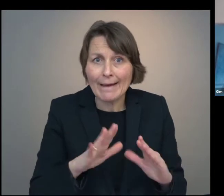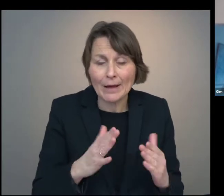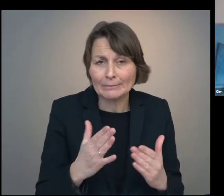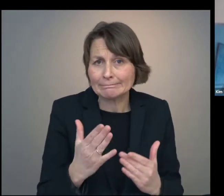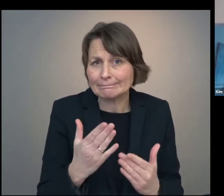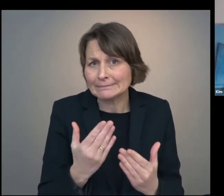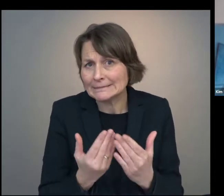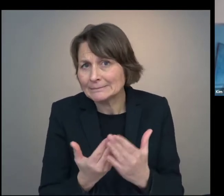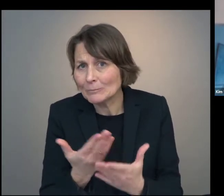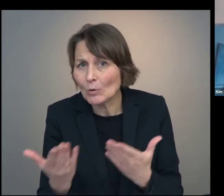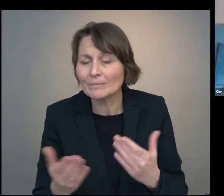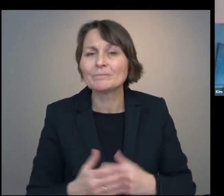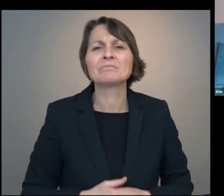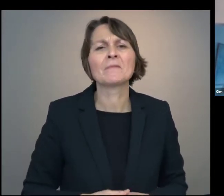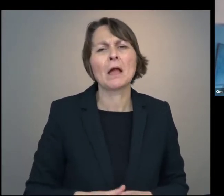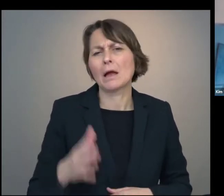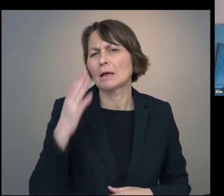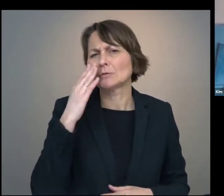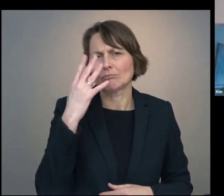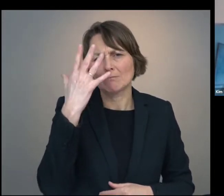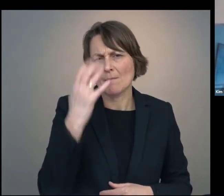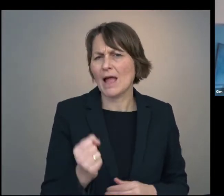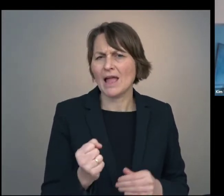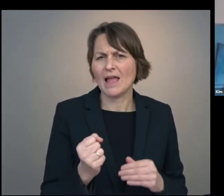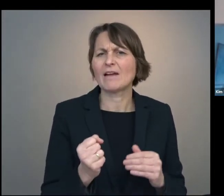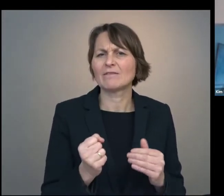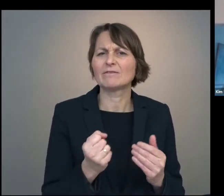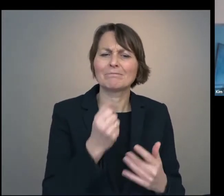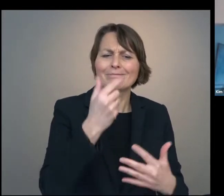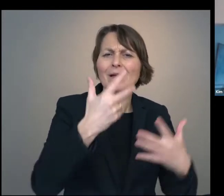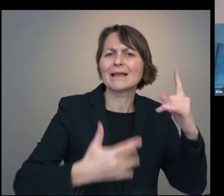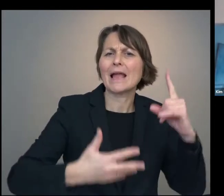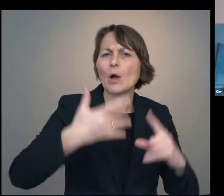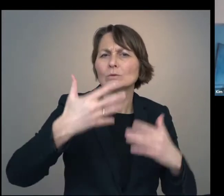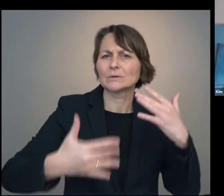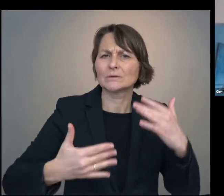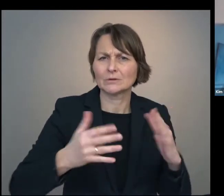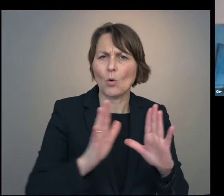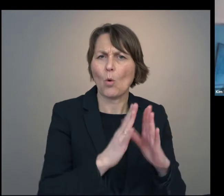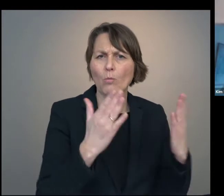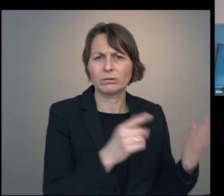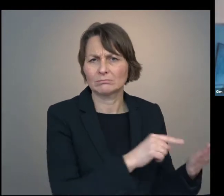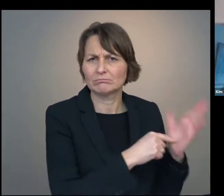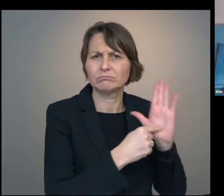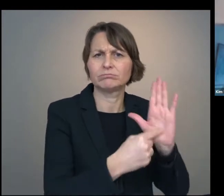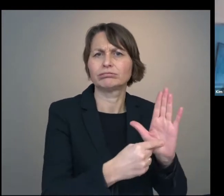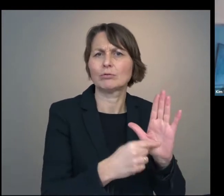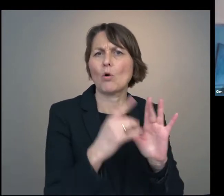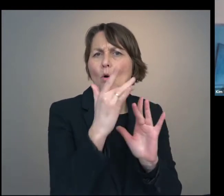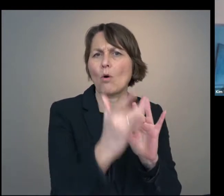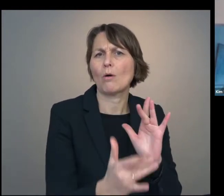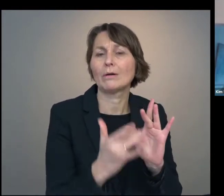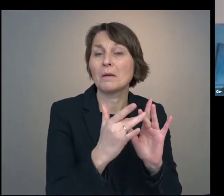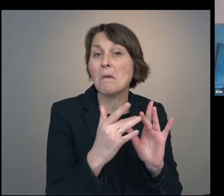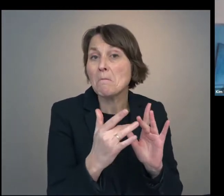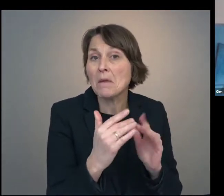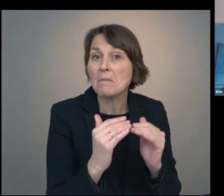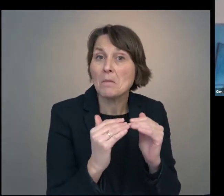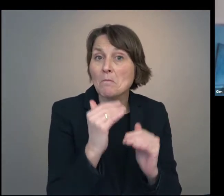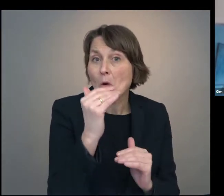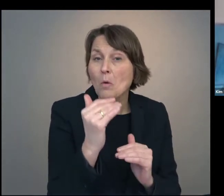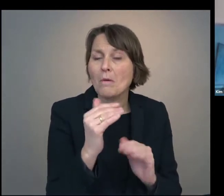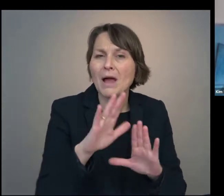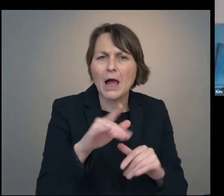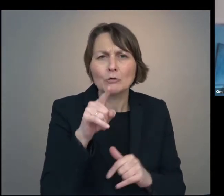okay. I know you've got open books and other resources available online, but I don't know if you're able to tell us a bit more